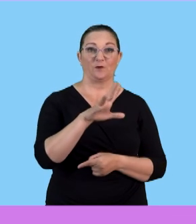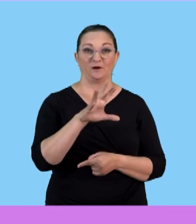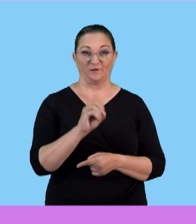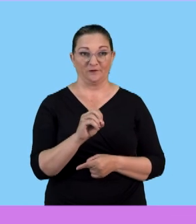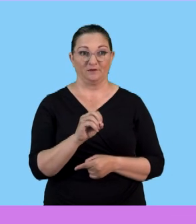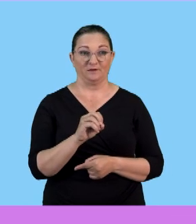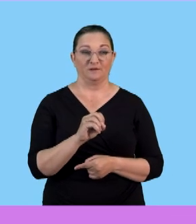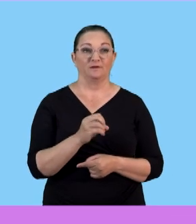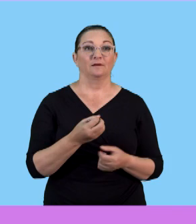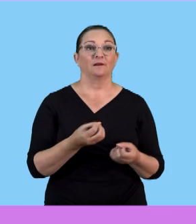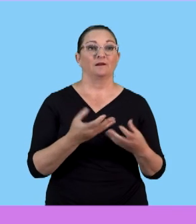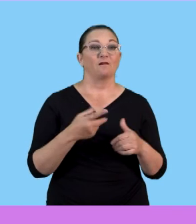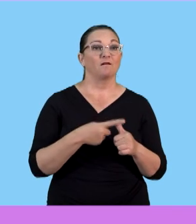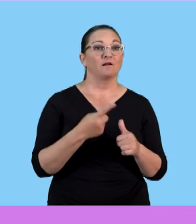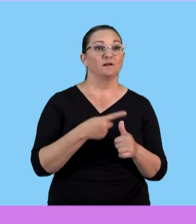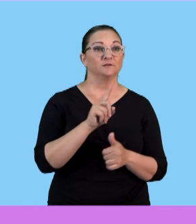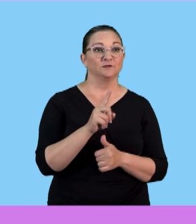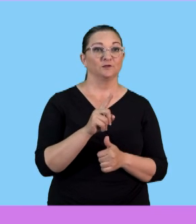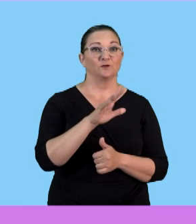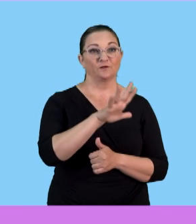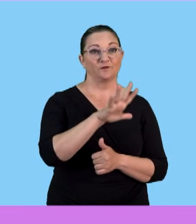plus 150, there it gives you